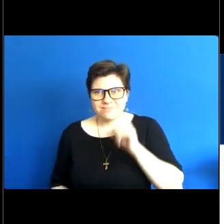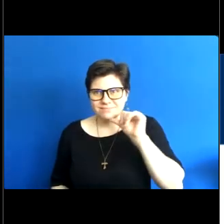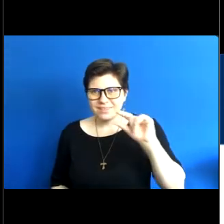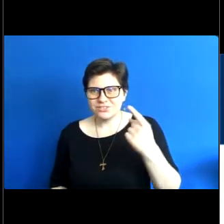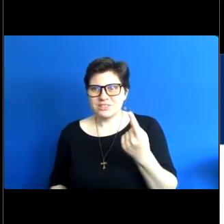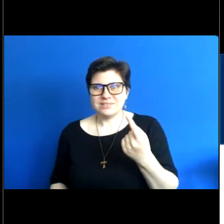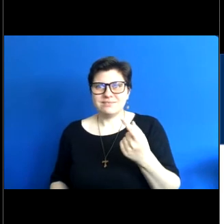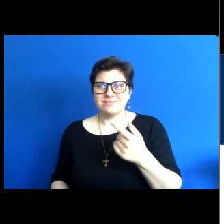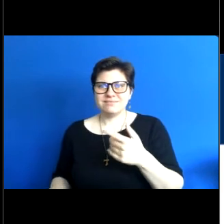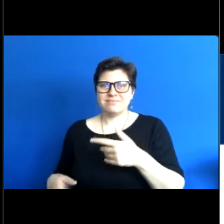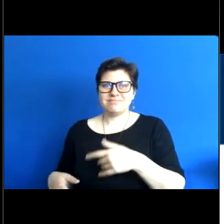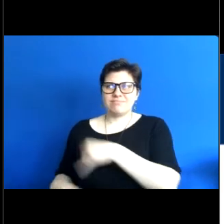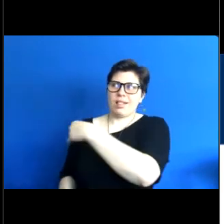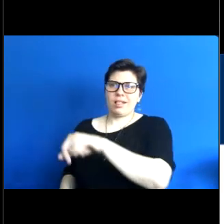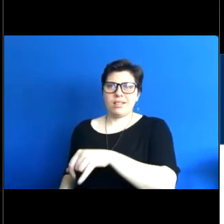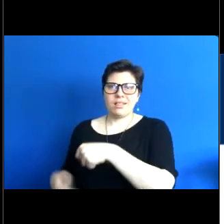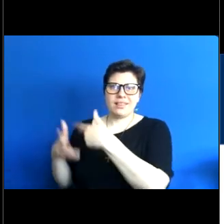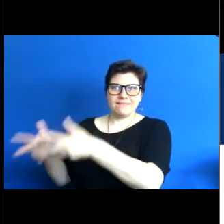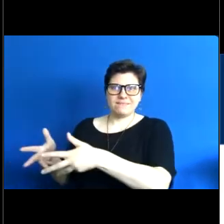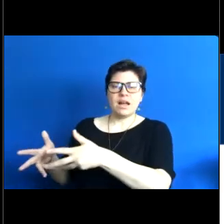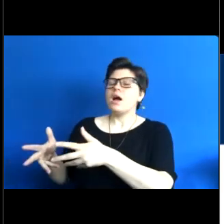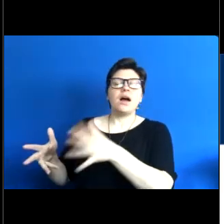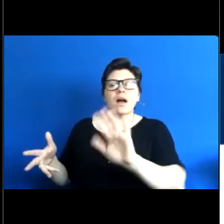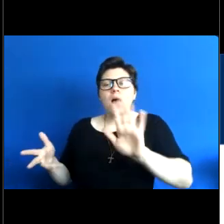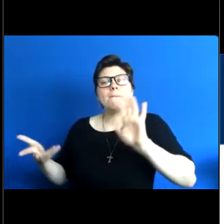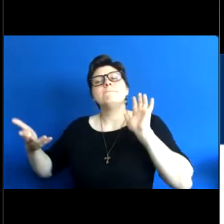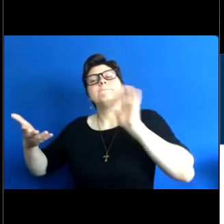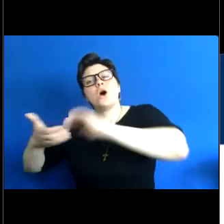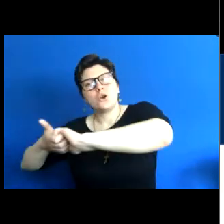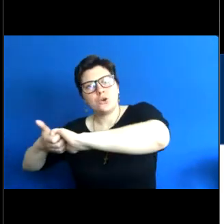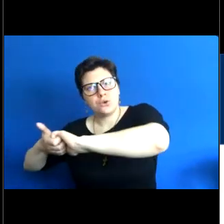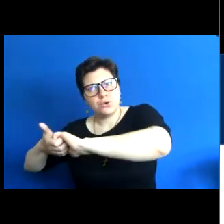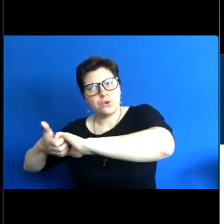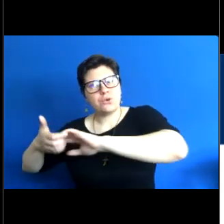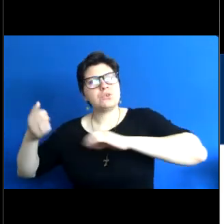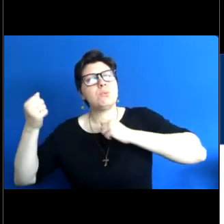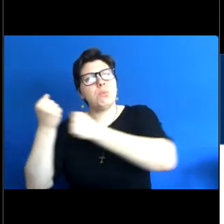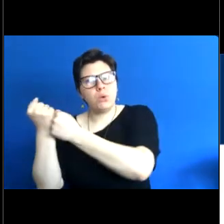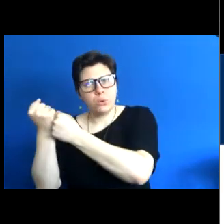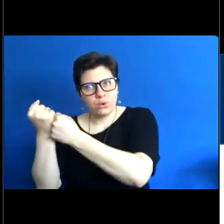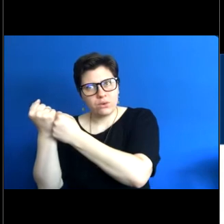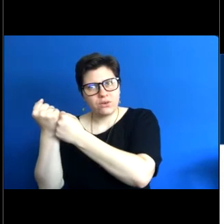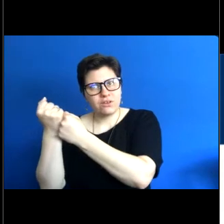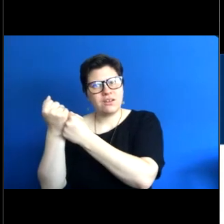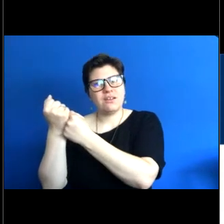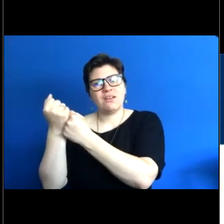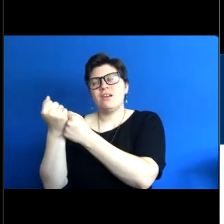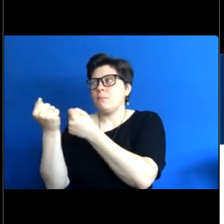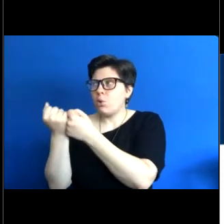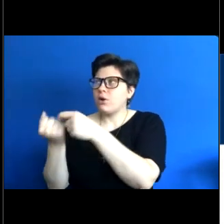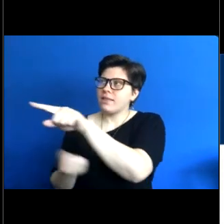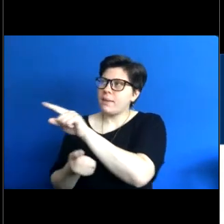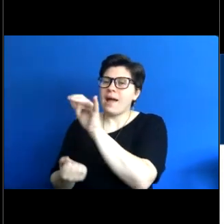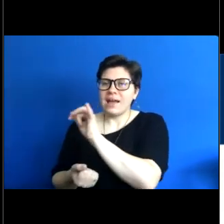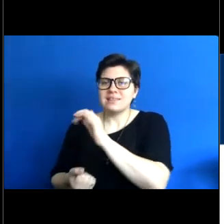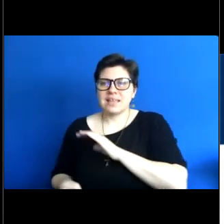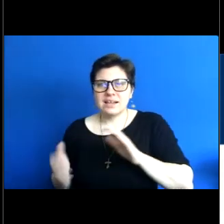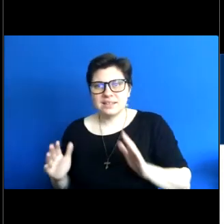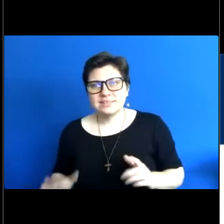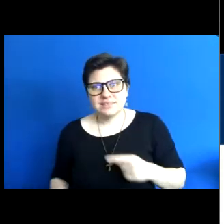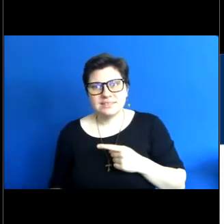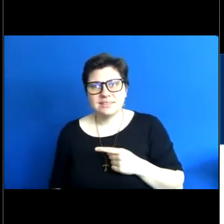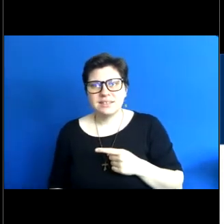fun, but rather we are partnering with them. We are supporting them as parents in this mission of catechesis. And so how can